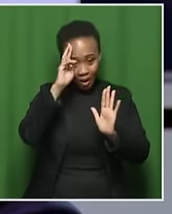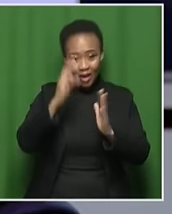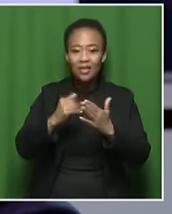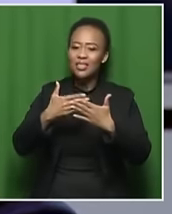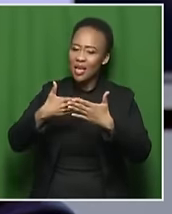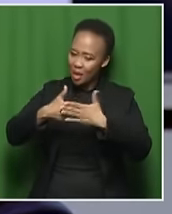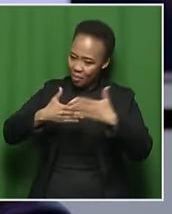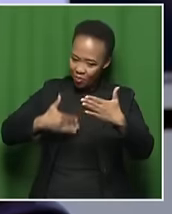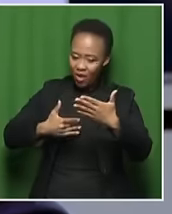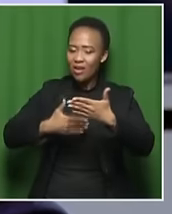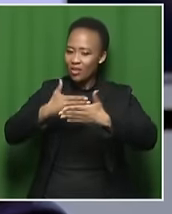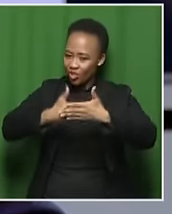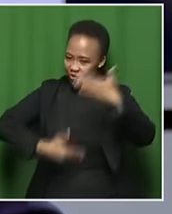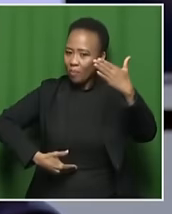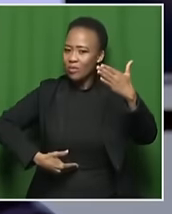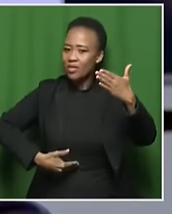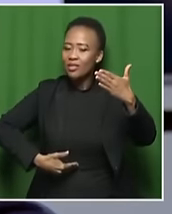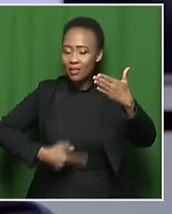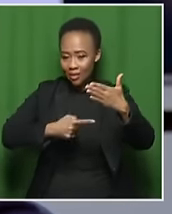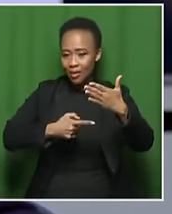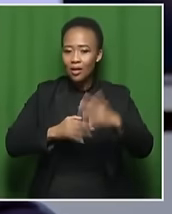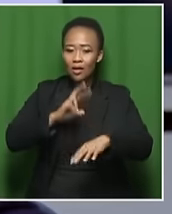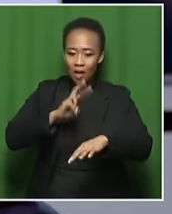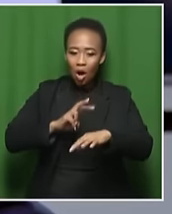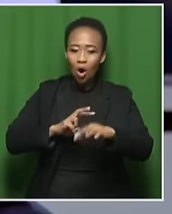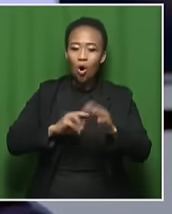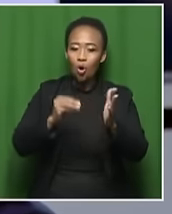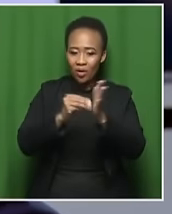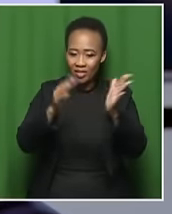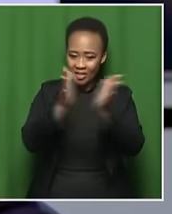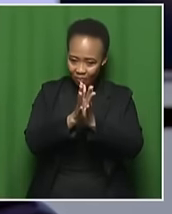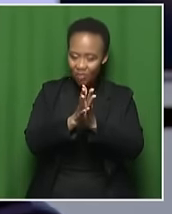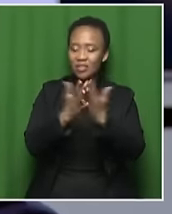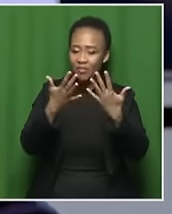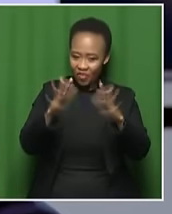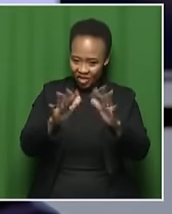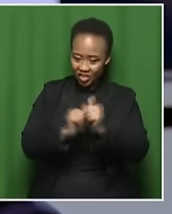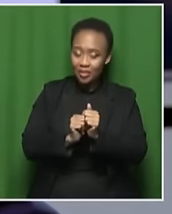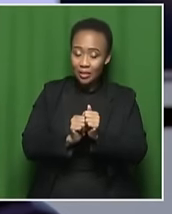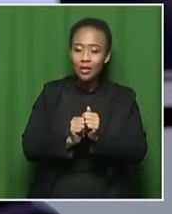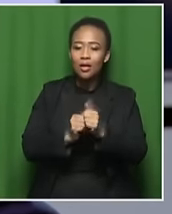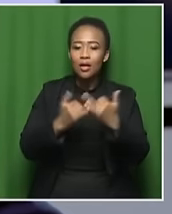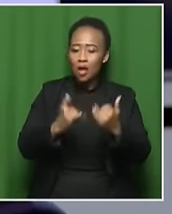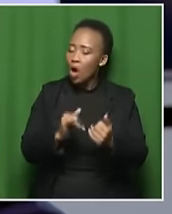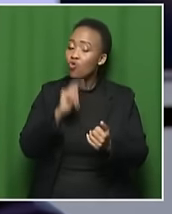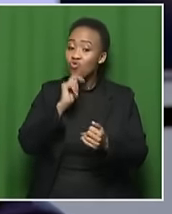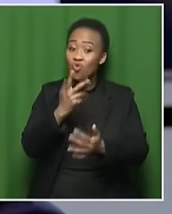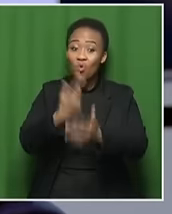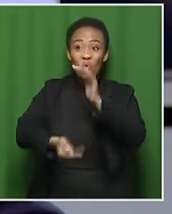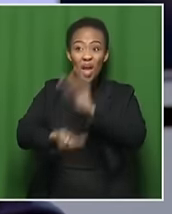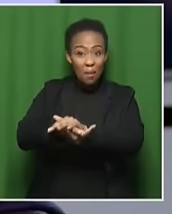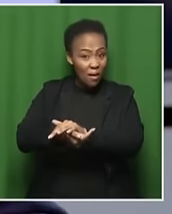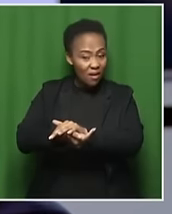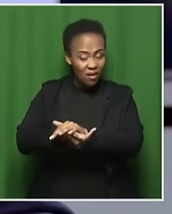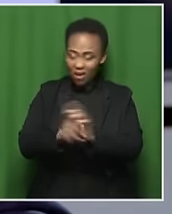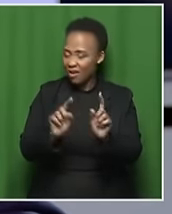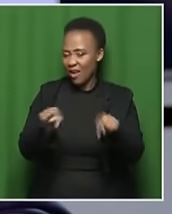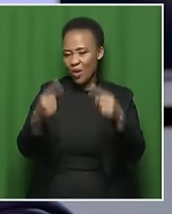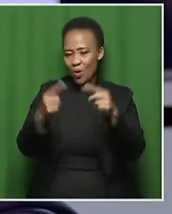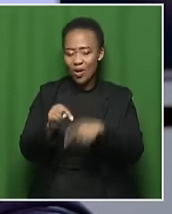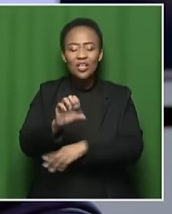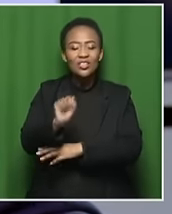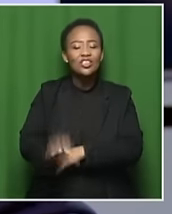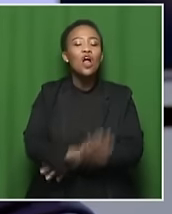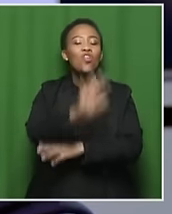order to change the Constitution, you need 66 plus 1. And it's not going to happen, not in this country, because it's